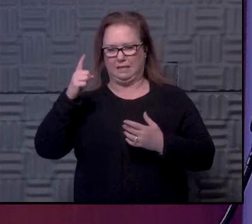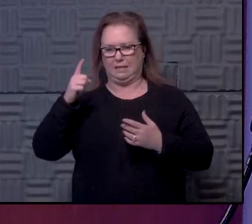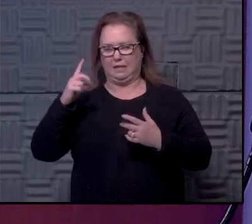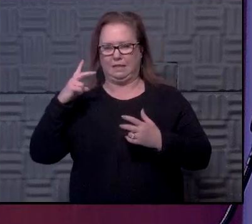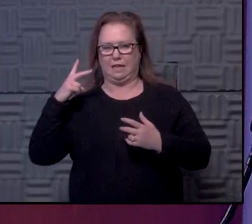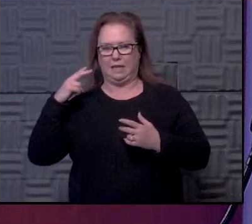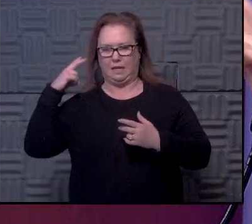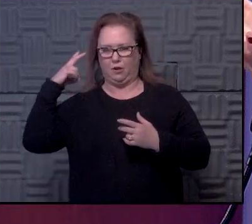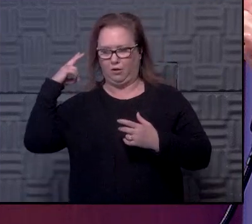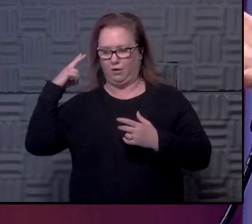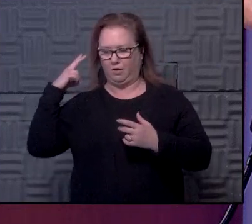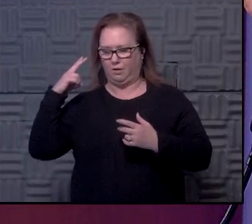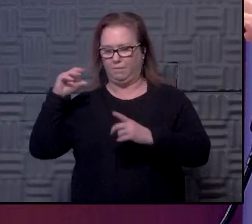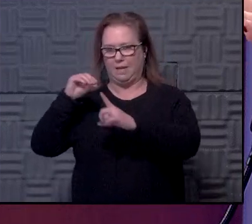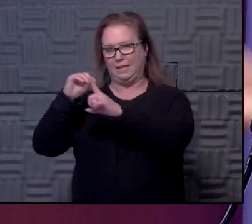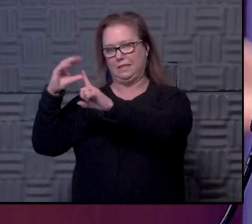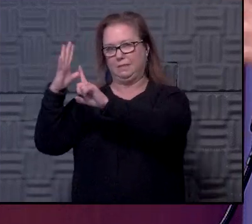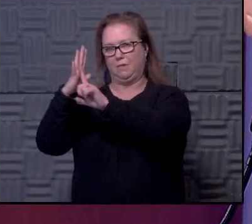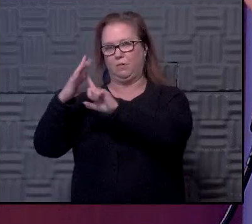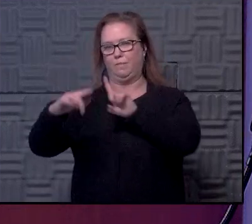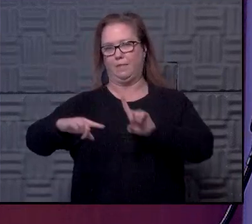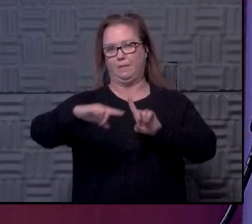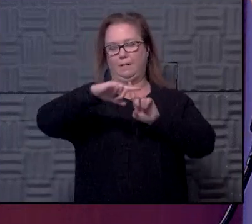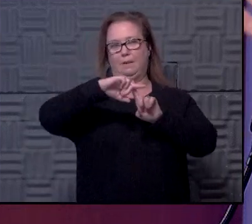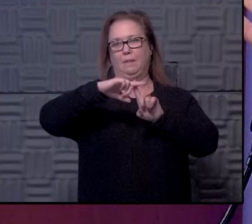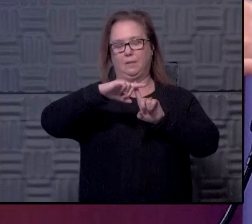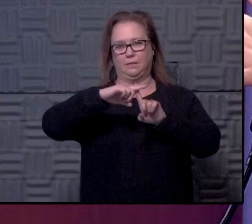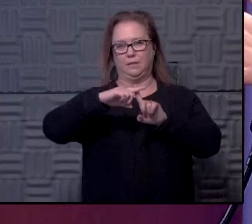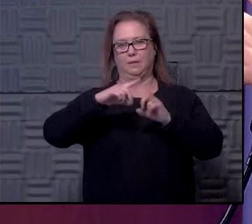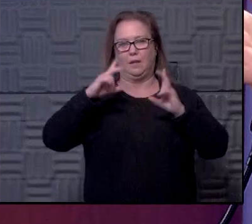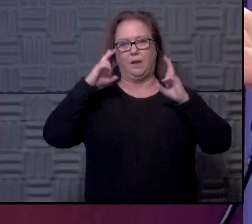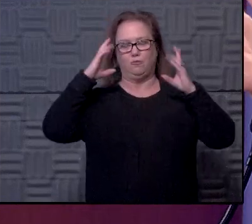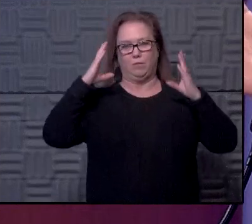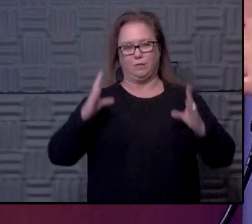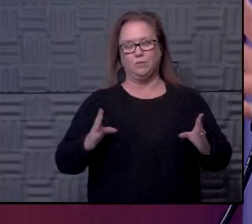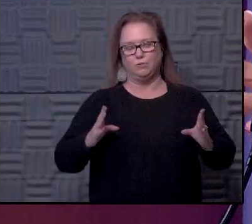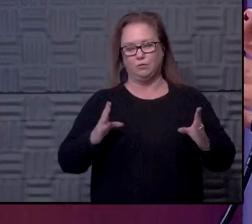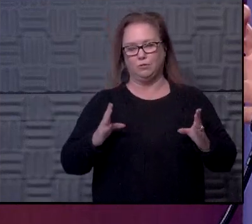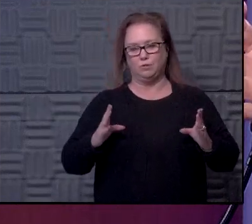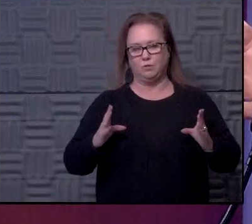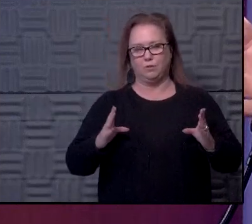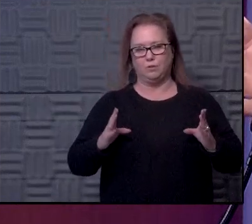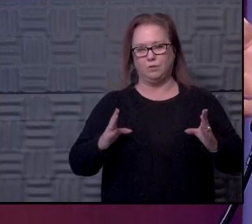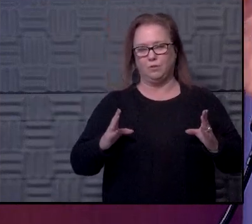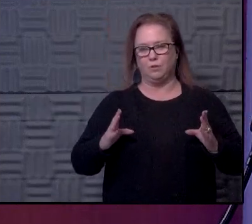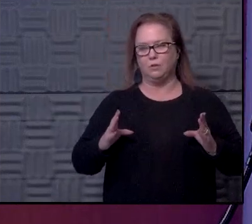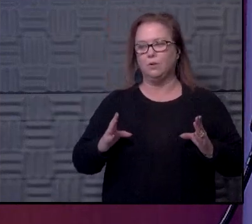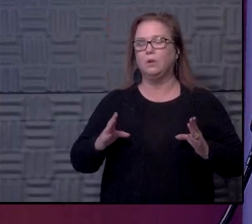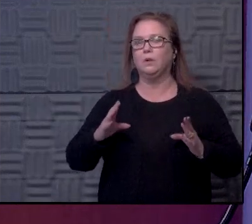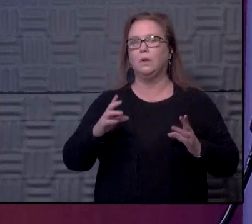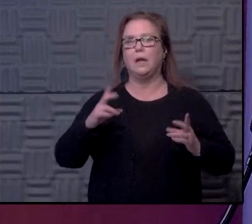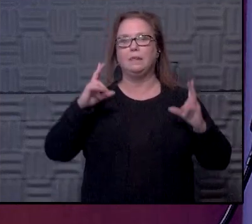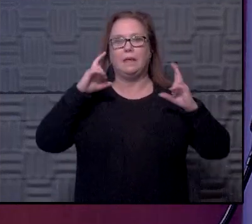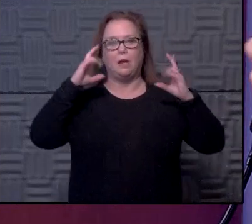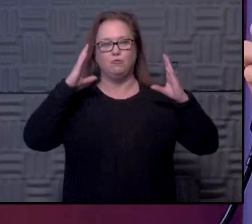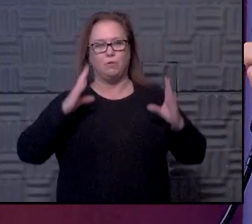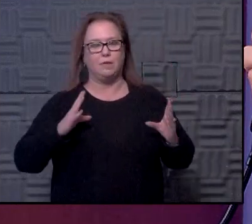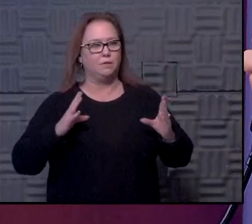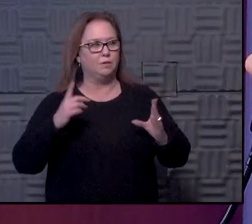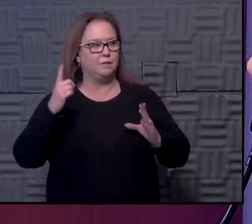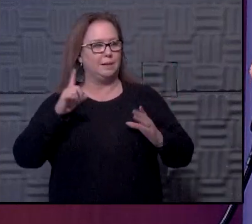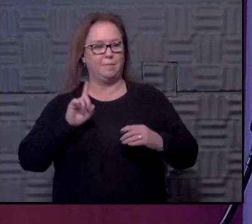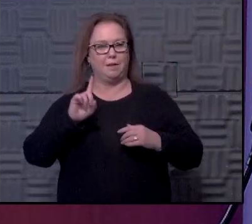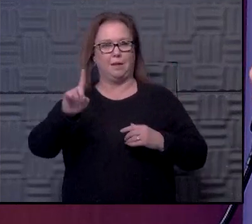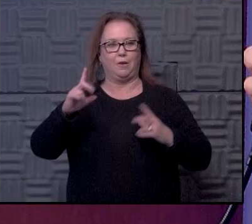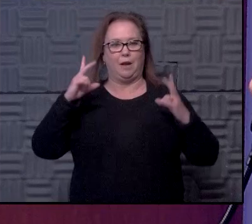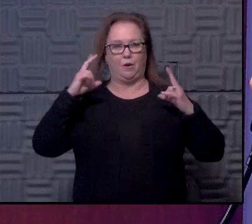got their hair cut by exposed to the positive hairdresser. Yeah, she was. So she was the hairdresser. The aunt's the hairdresser. Somebody came over and